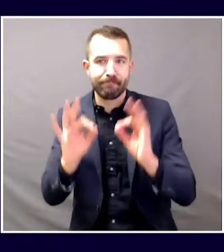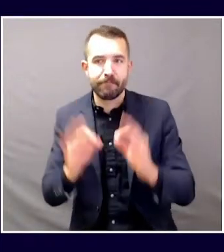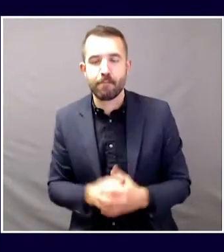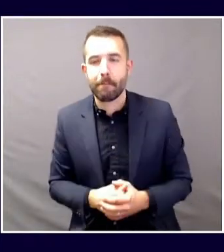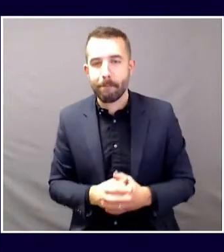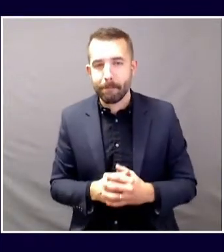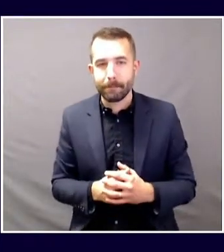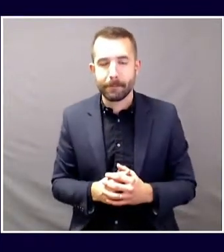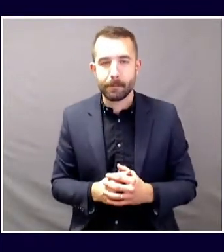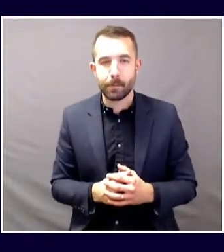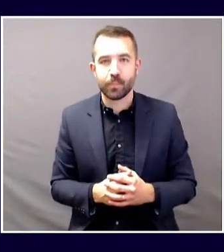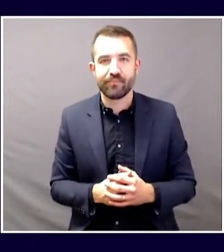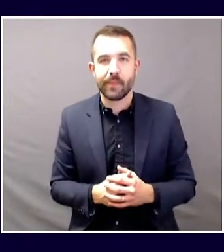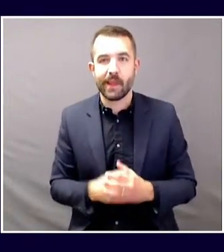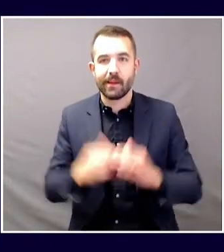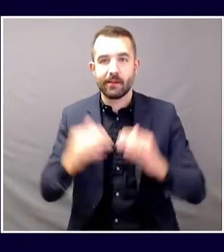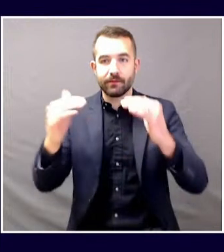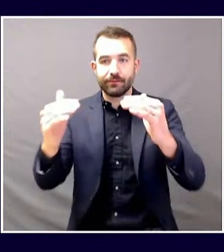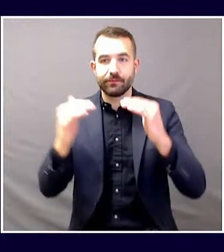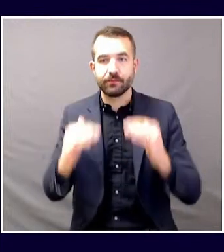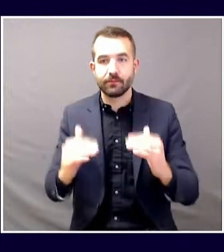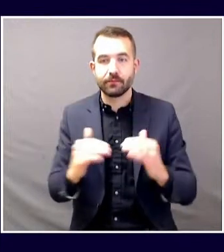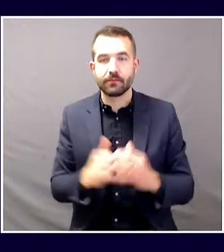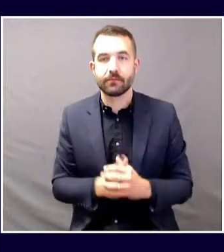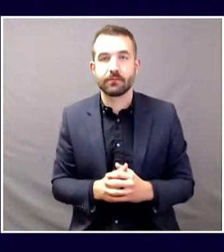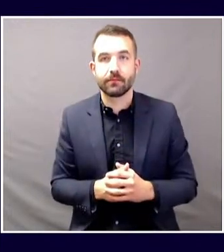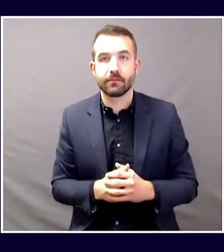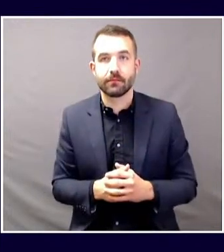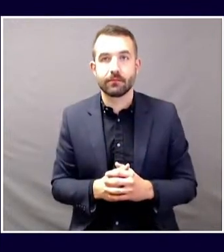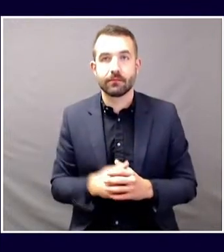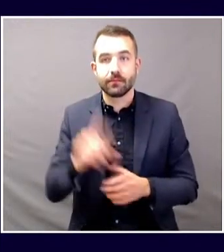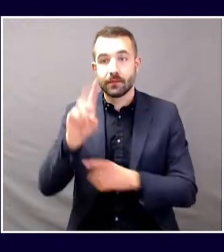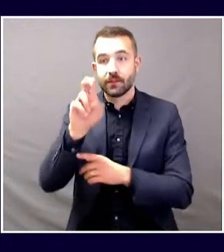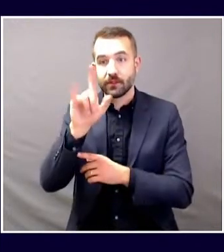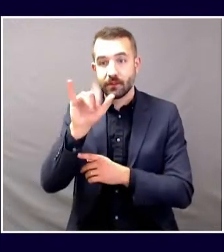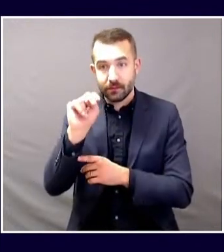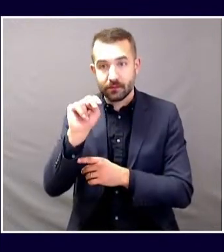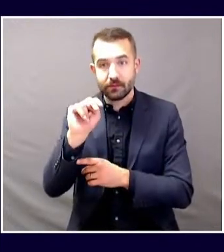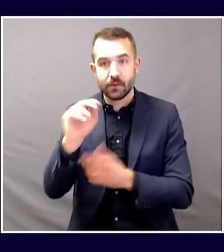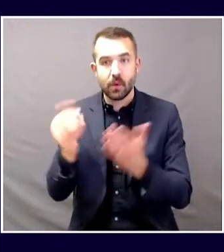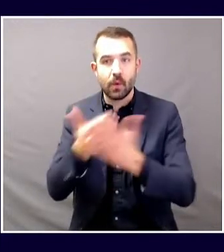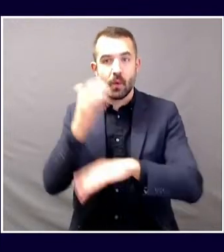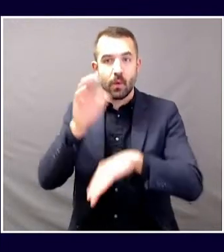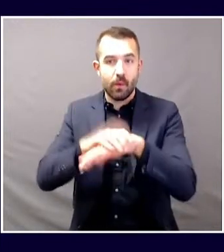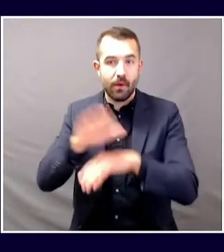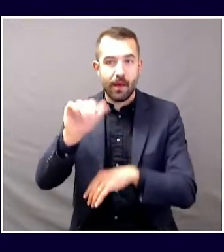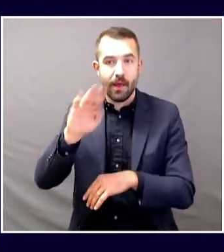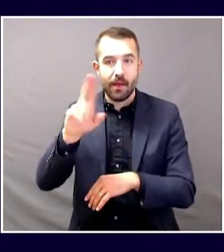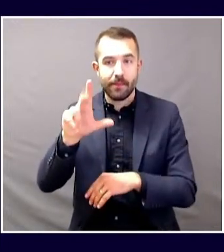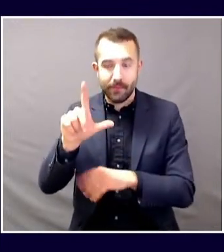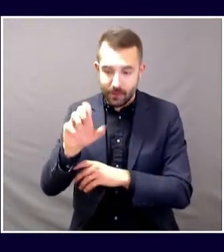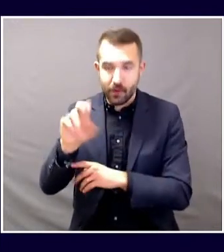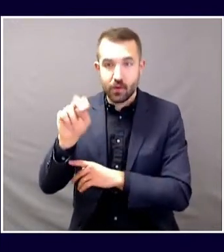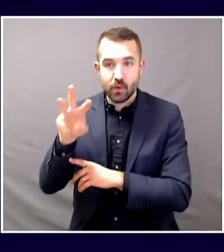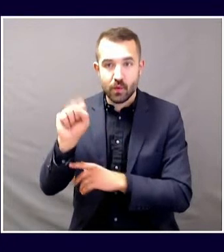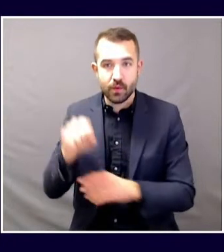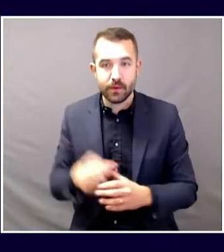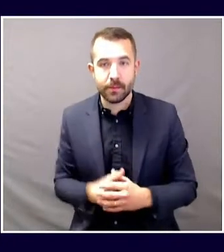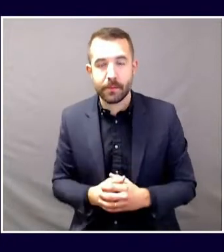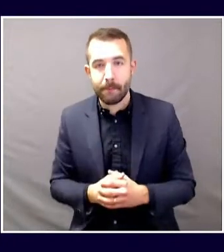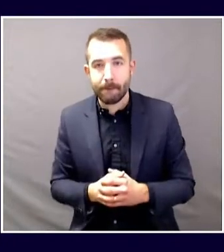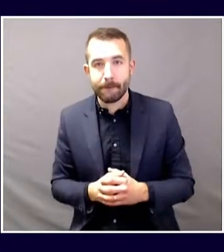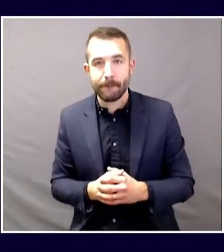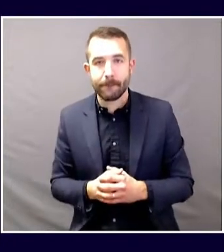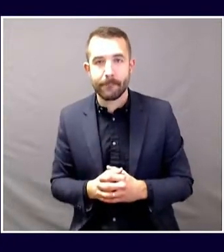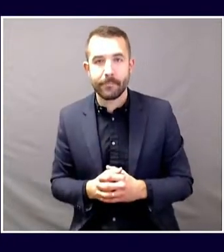going to turn things over to Dustin at New England Cable News. Hi, Dr. Shah. These are questions about the new 9